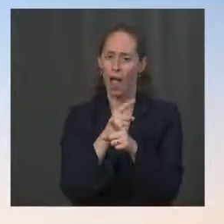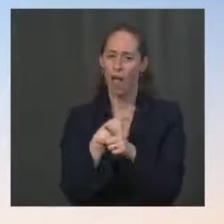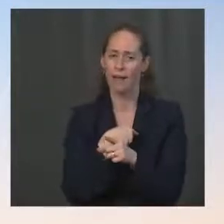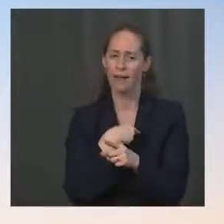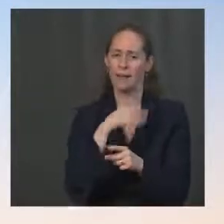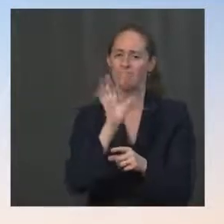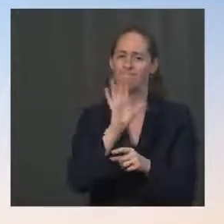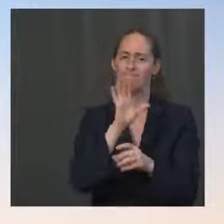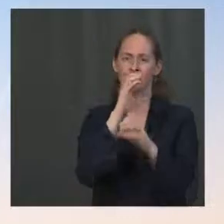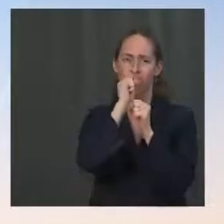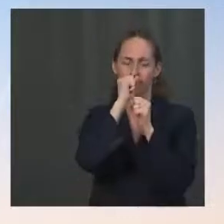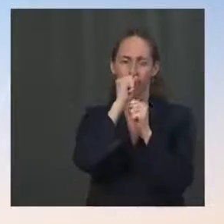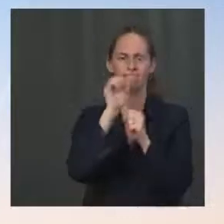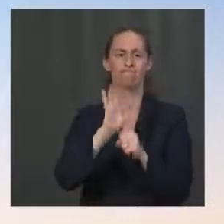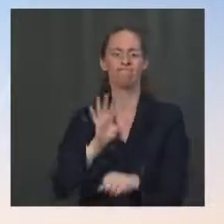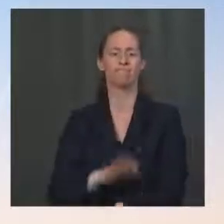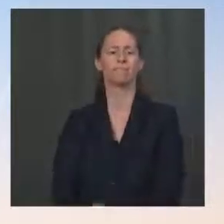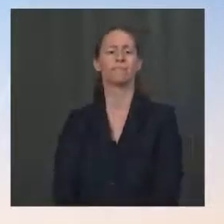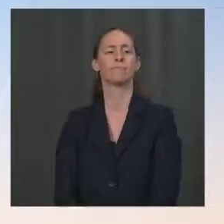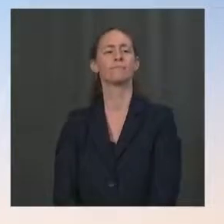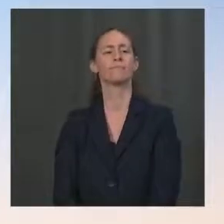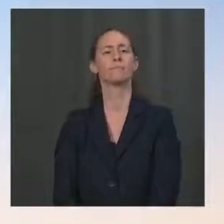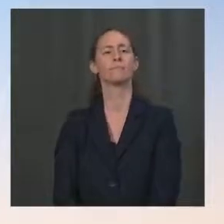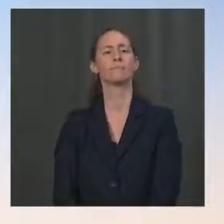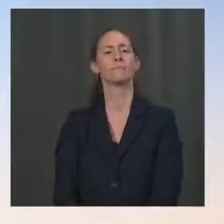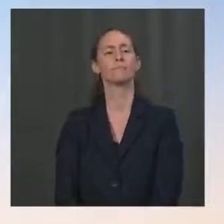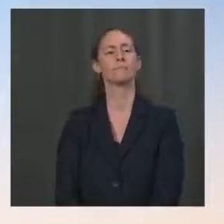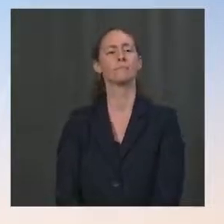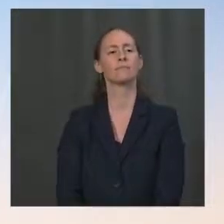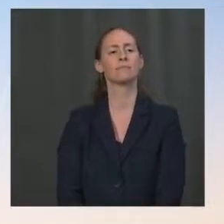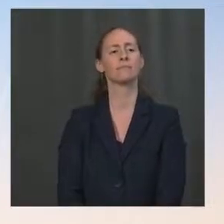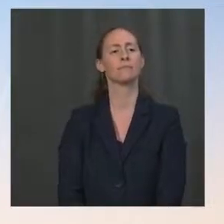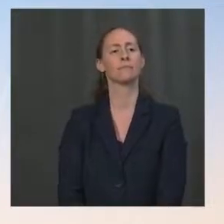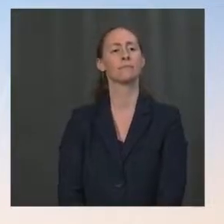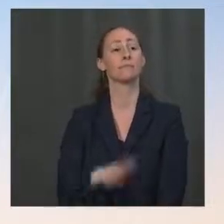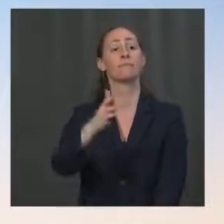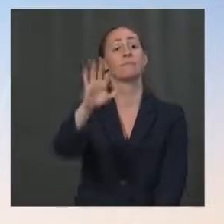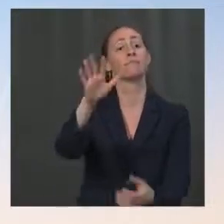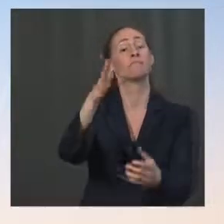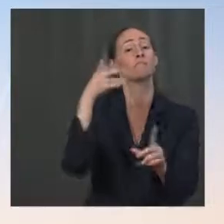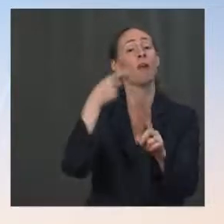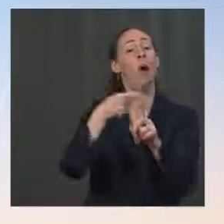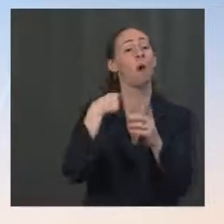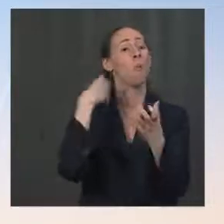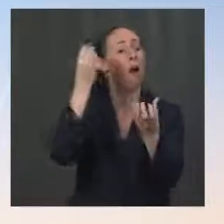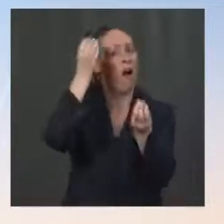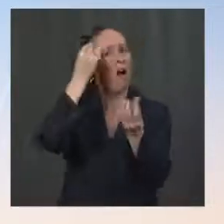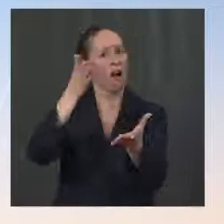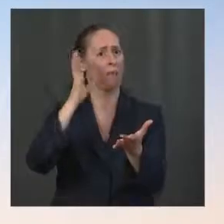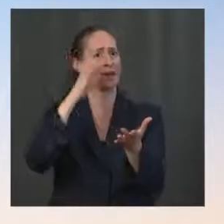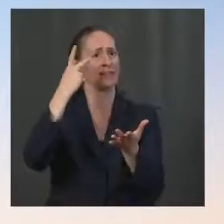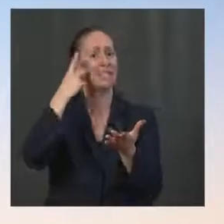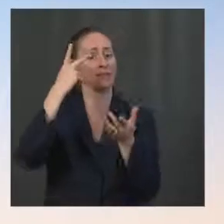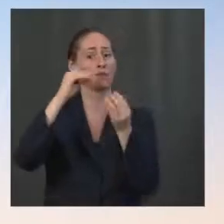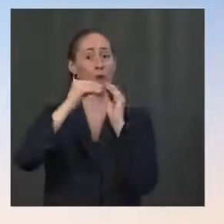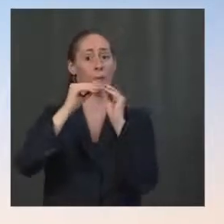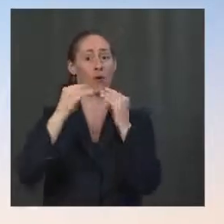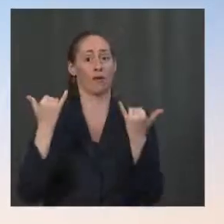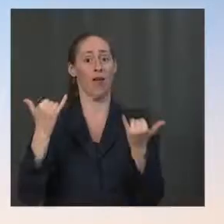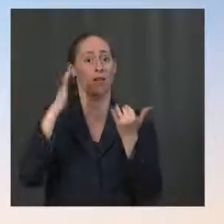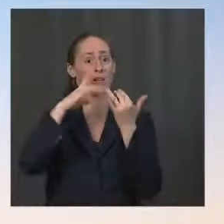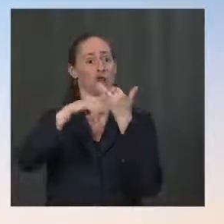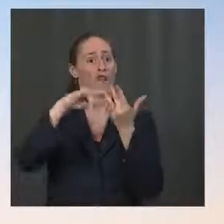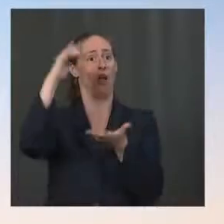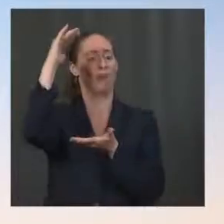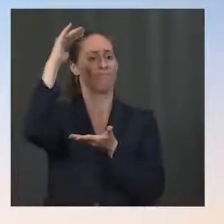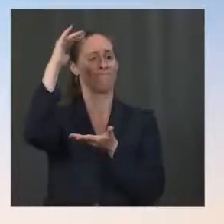just reiterate, as I said earlier, that you will see a reduction in numbers over the next couple of days, and that is because they are beginning the retrograde process